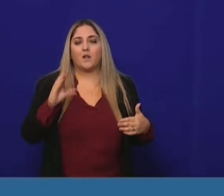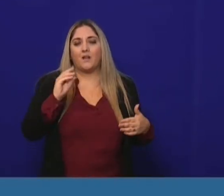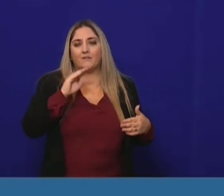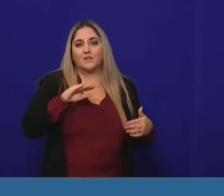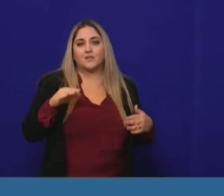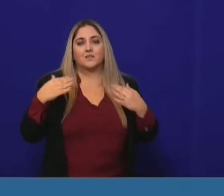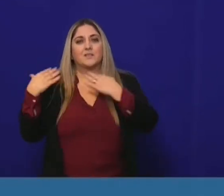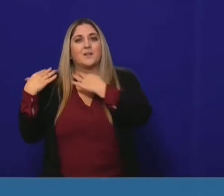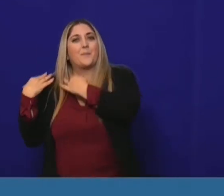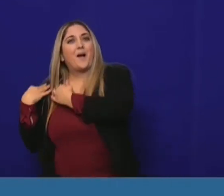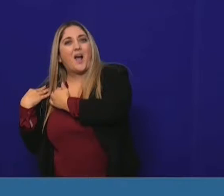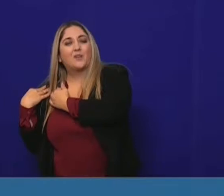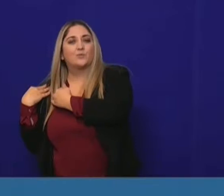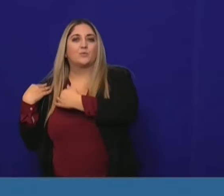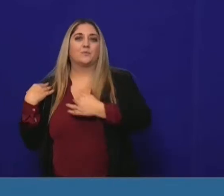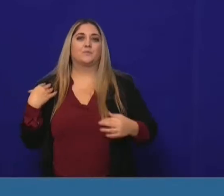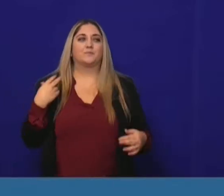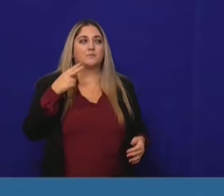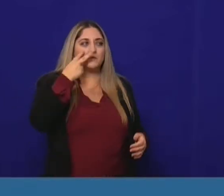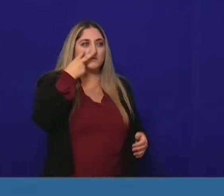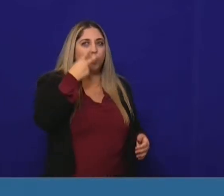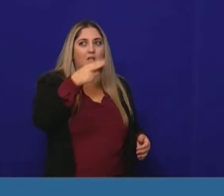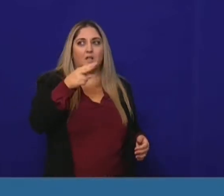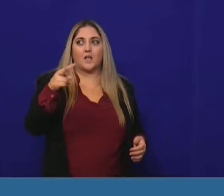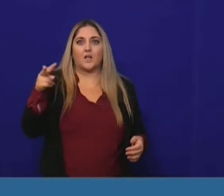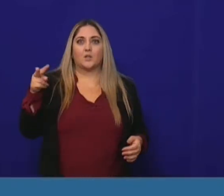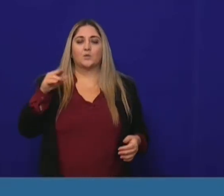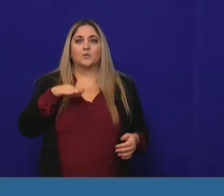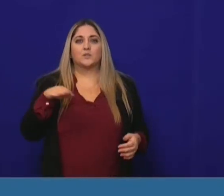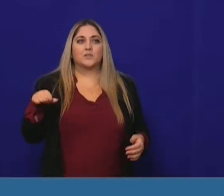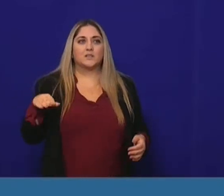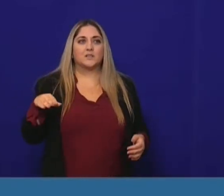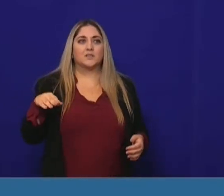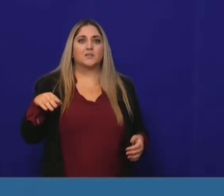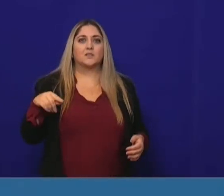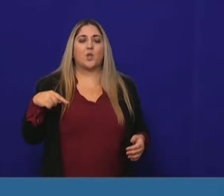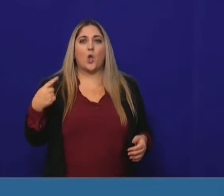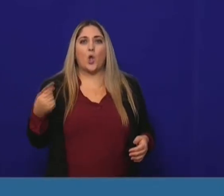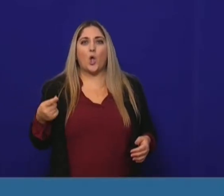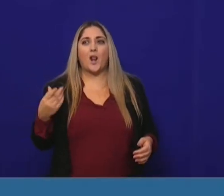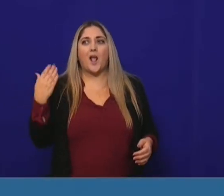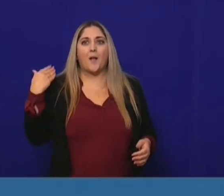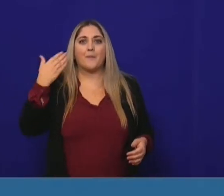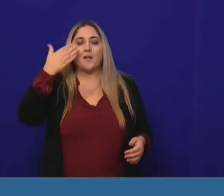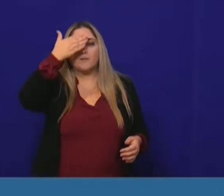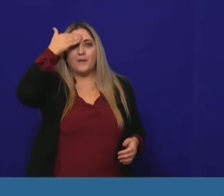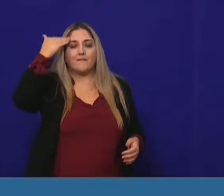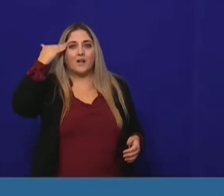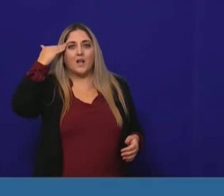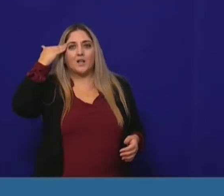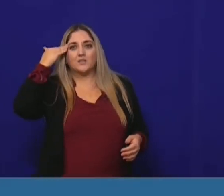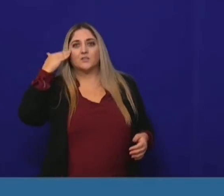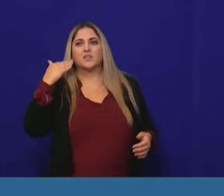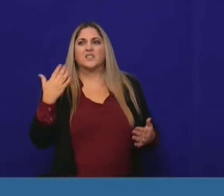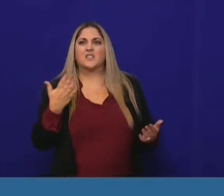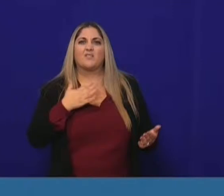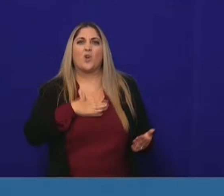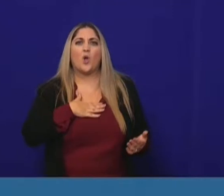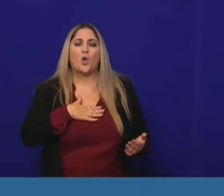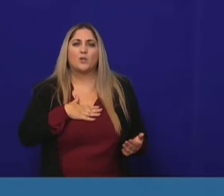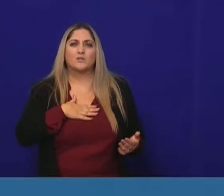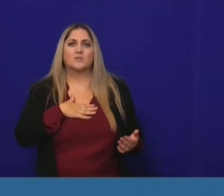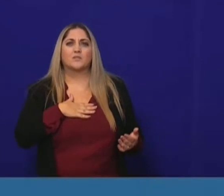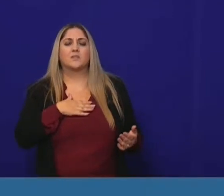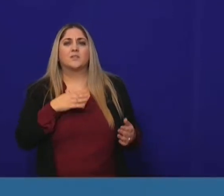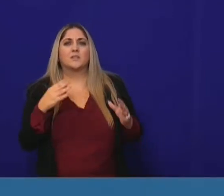nies, nisimgħu ħafna rendikonti minn nies li huma stess huma kienu affettwati. Nitkellmu